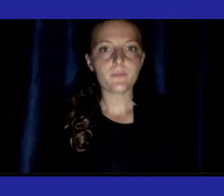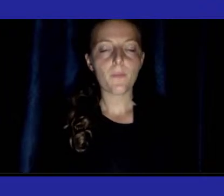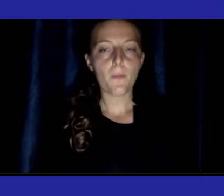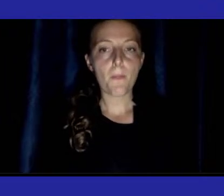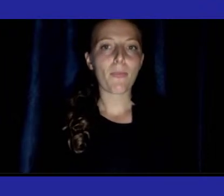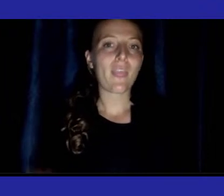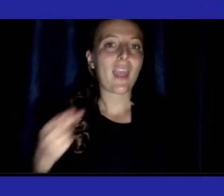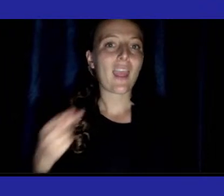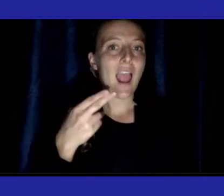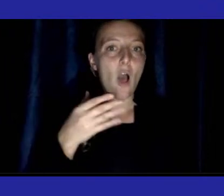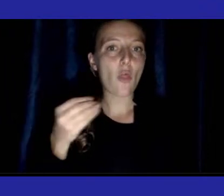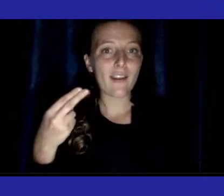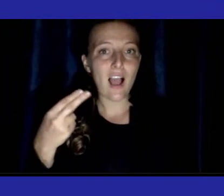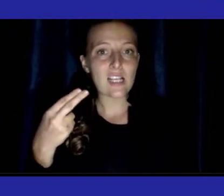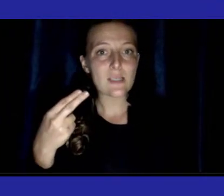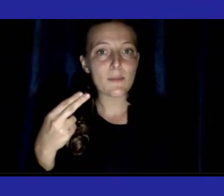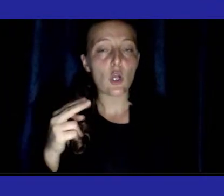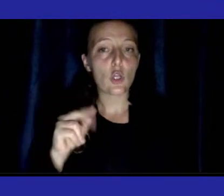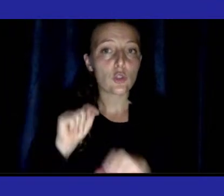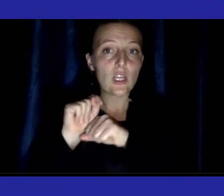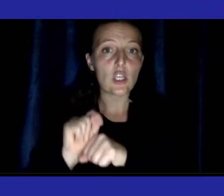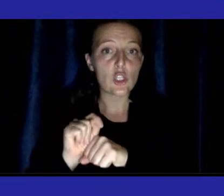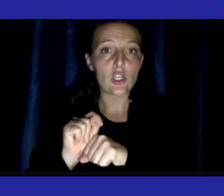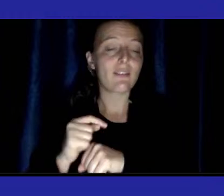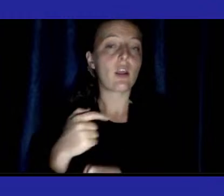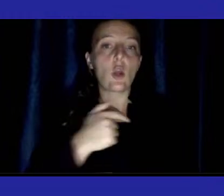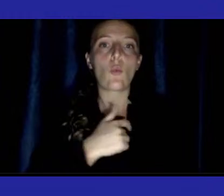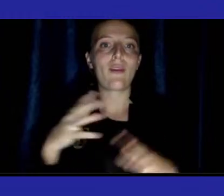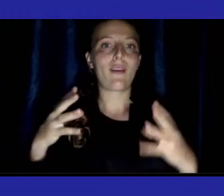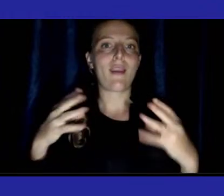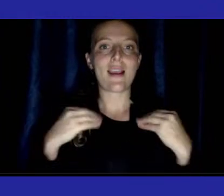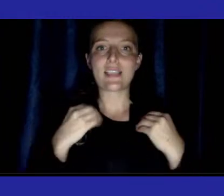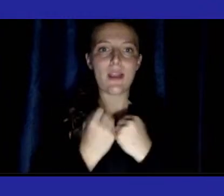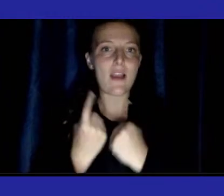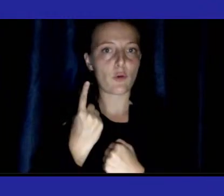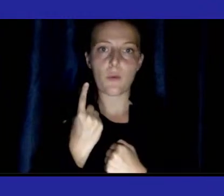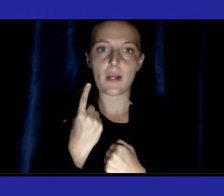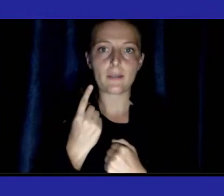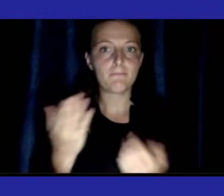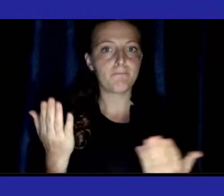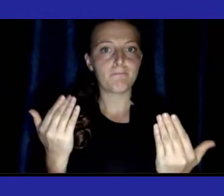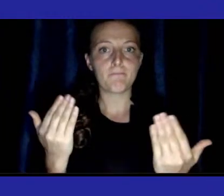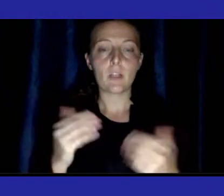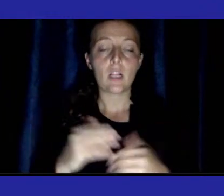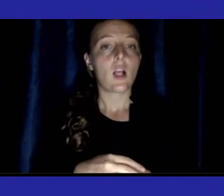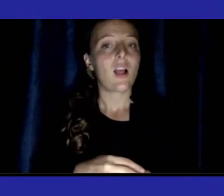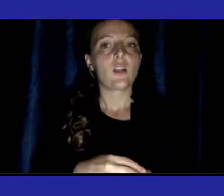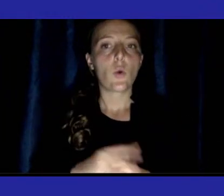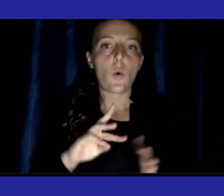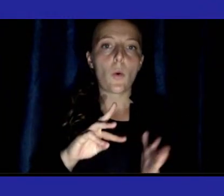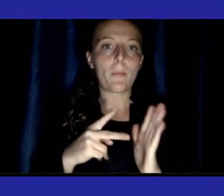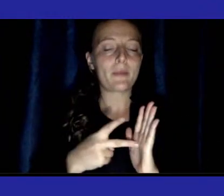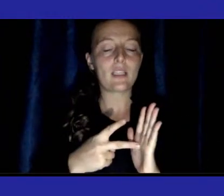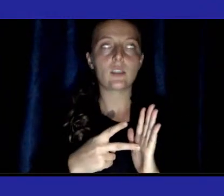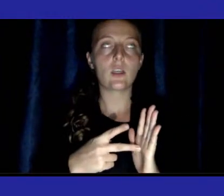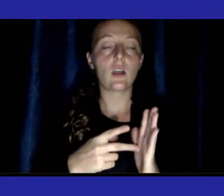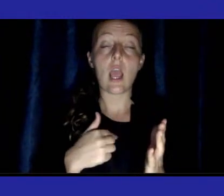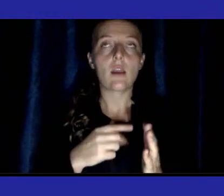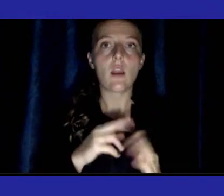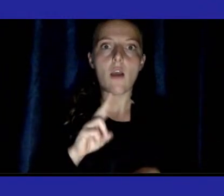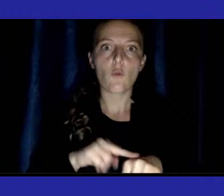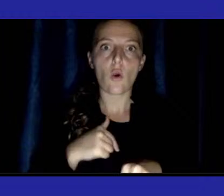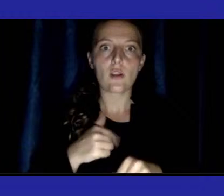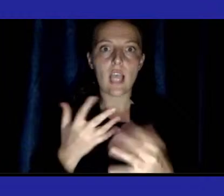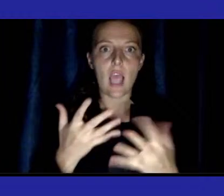all comers. We see everybody. This is very hard. And of course, I want us to be that too. But what I mean